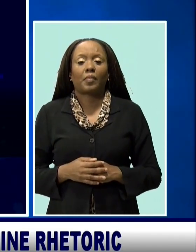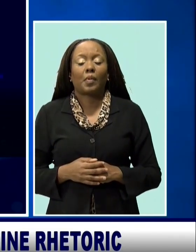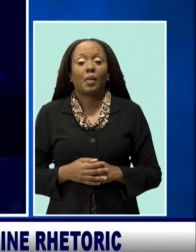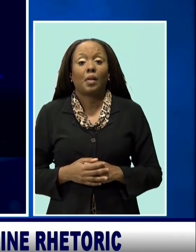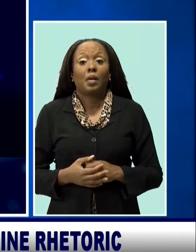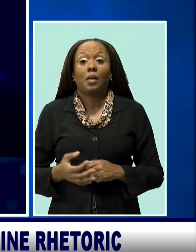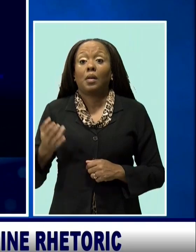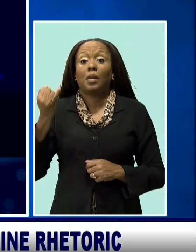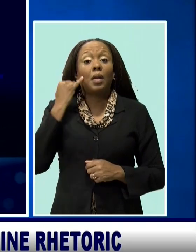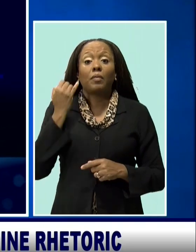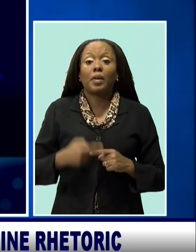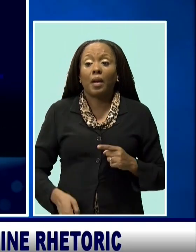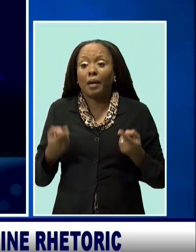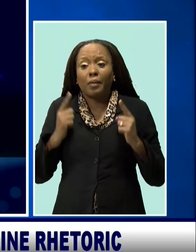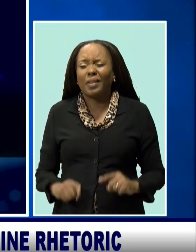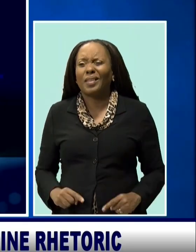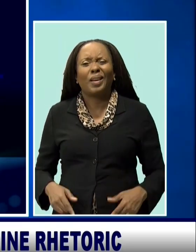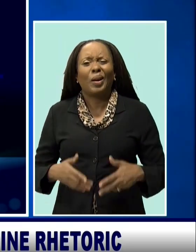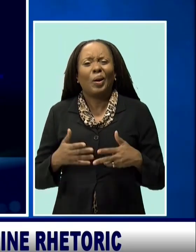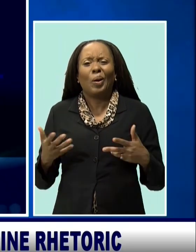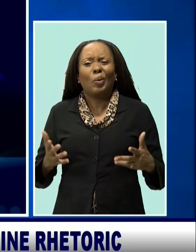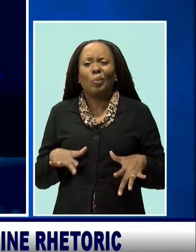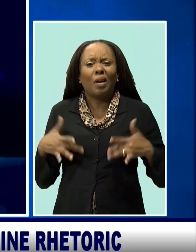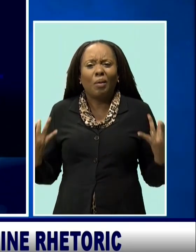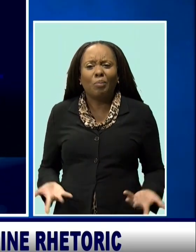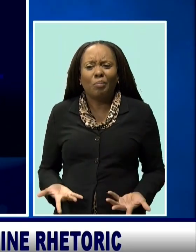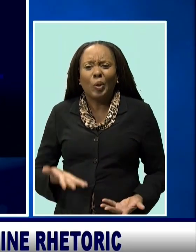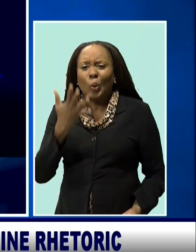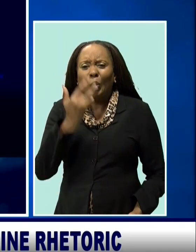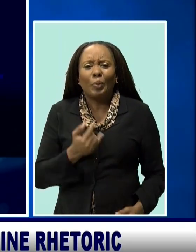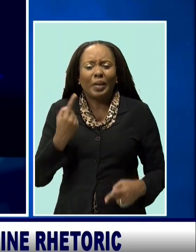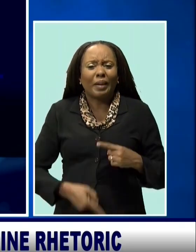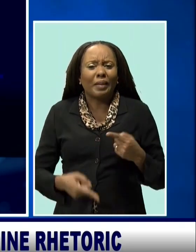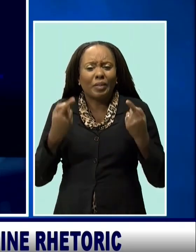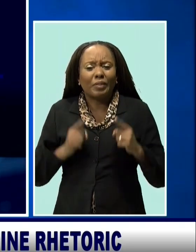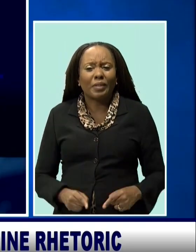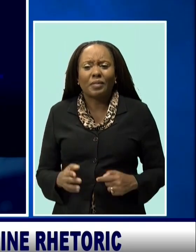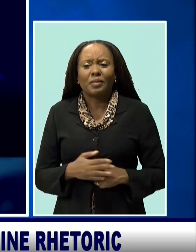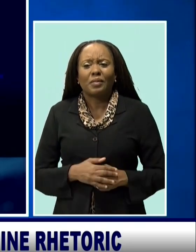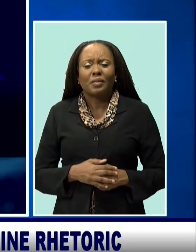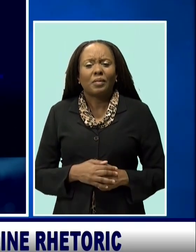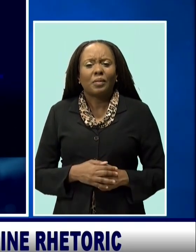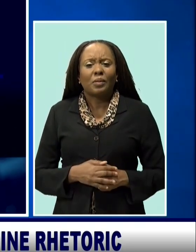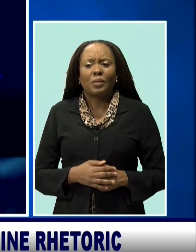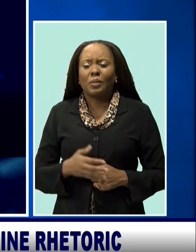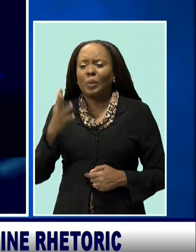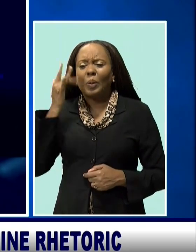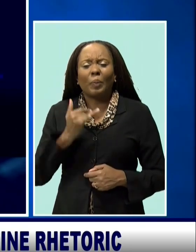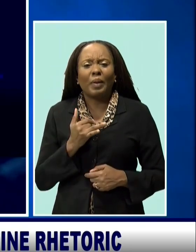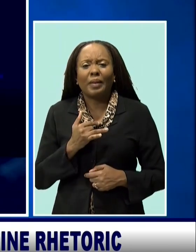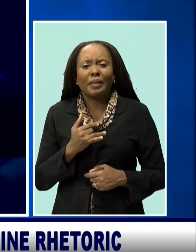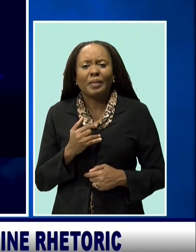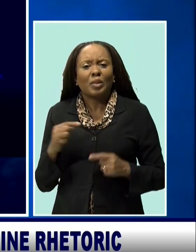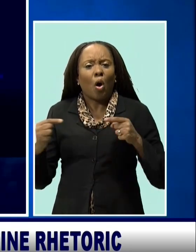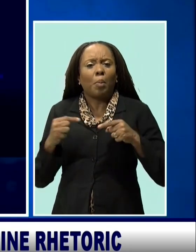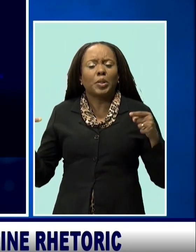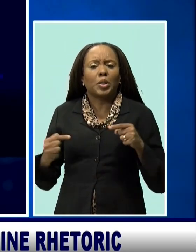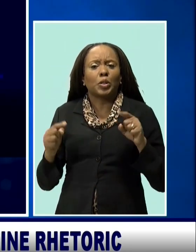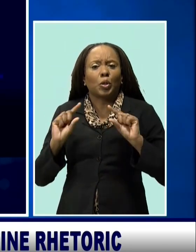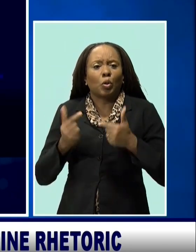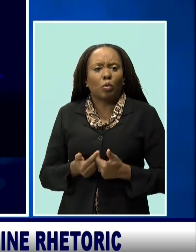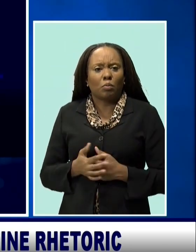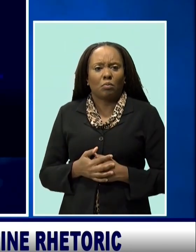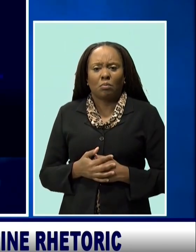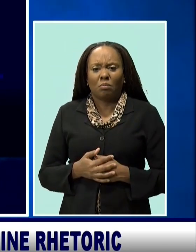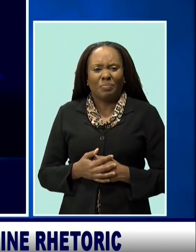country, what is it that's really going on? Because I don't believe that the opposition have malice in the heart. But I believe that